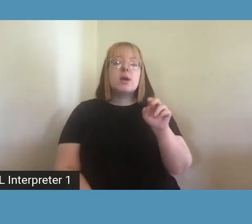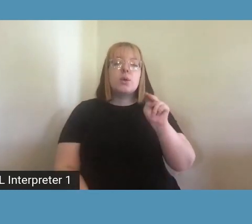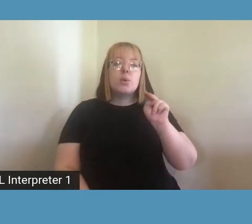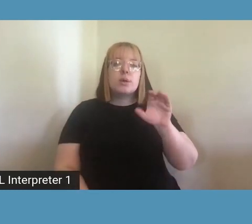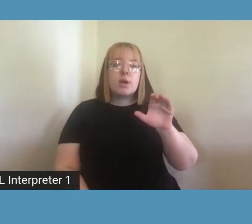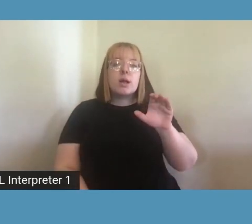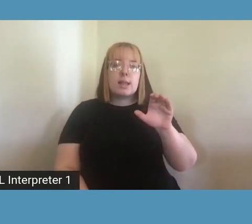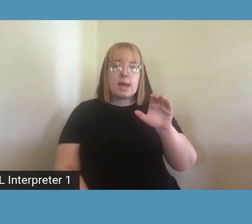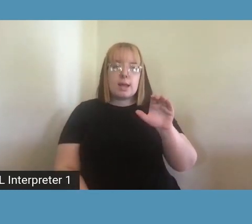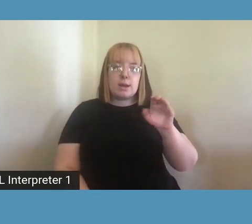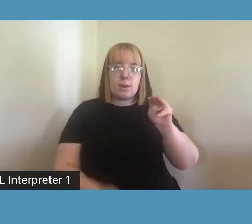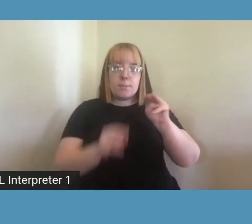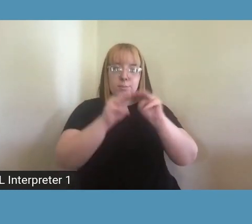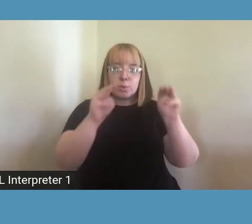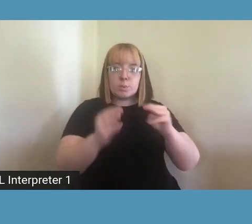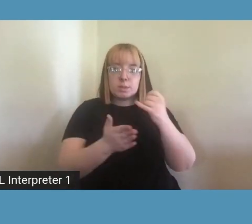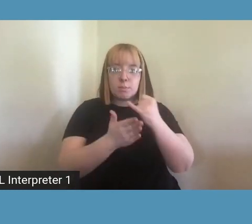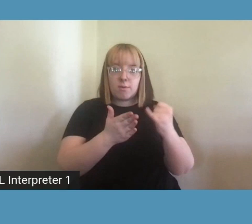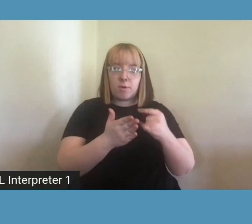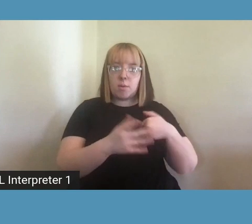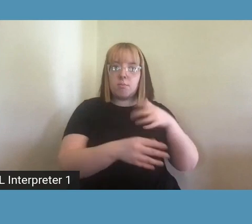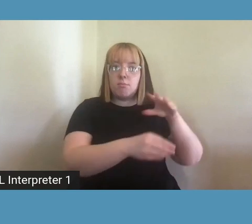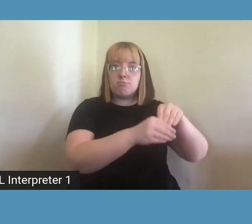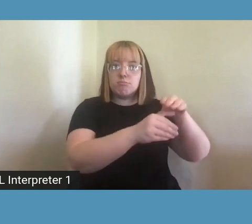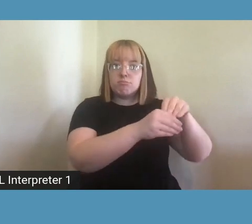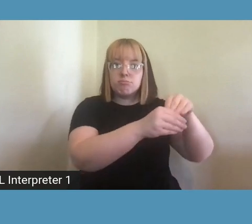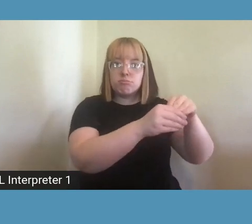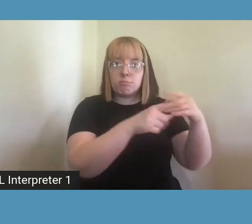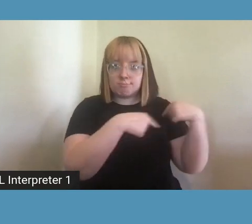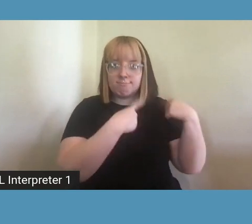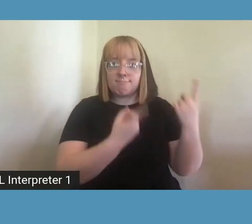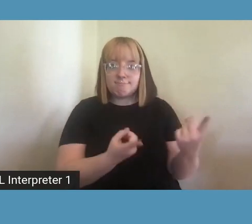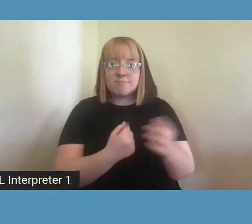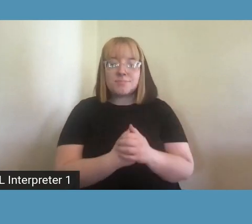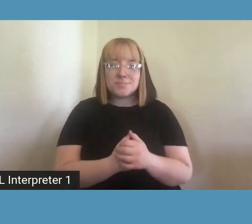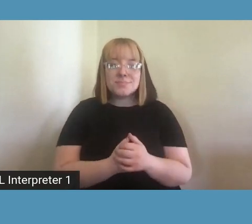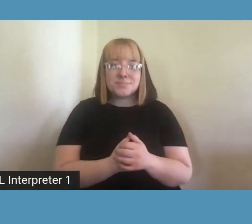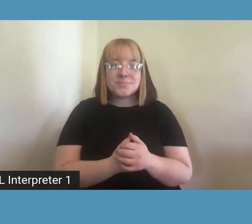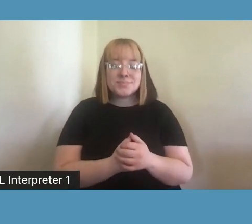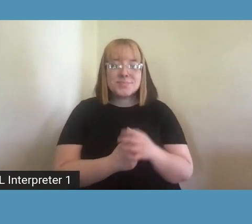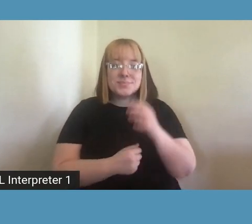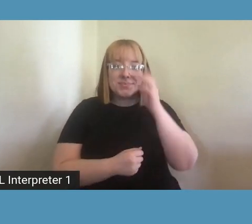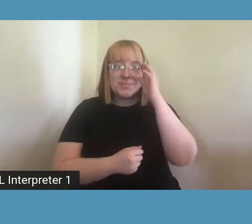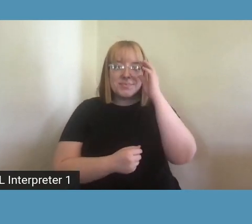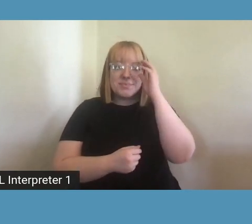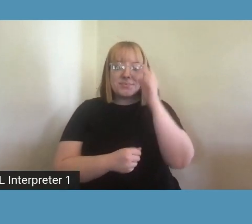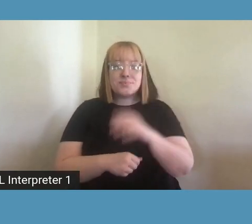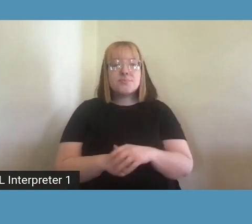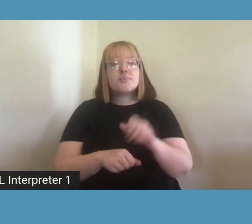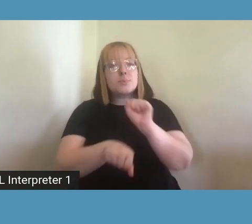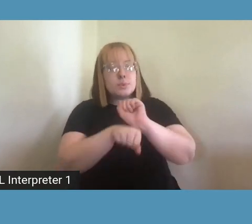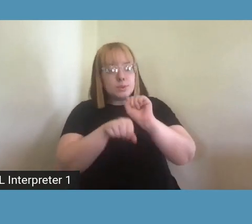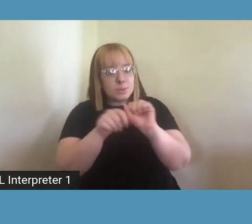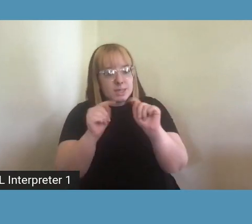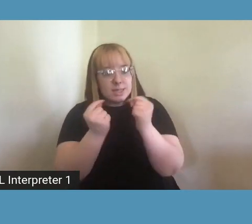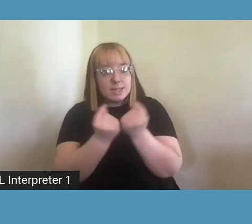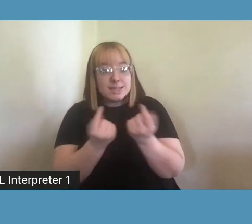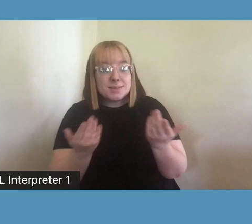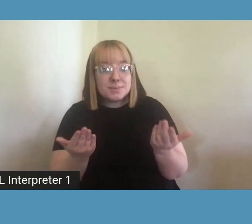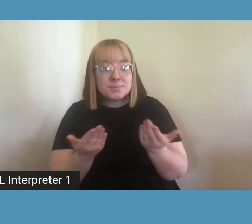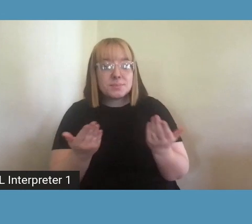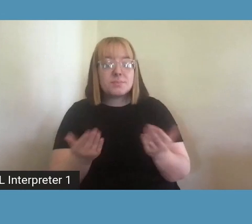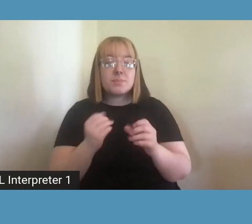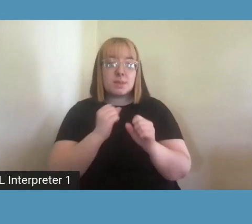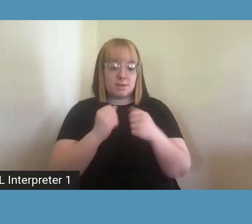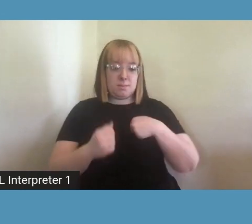get to be a part of every day. I think working on this team here as the video producer, it really